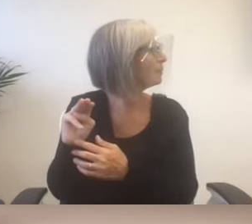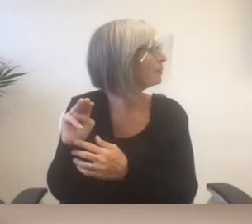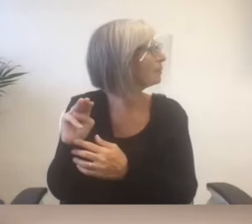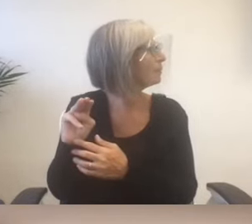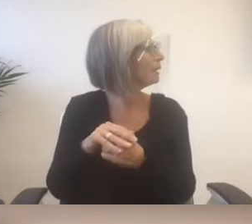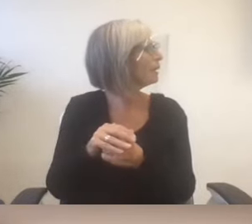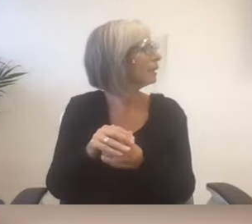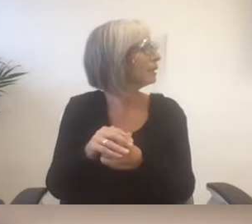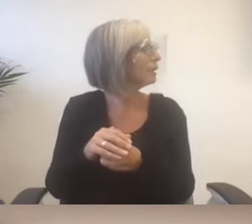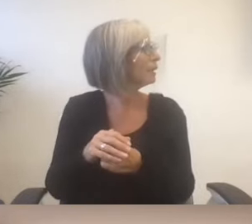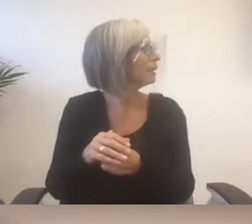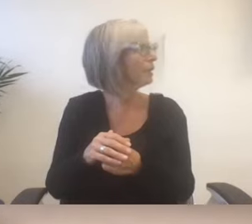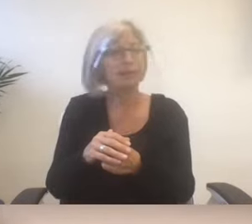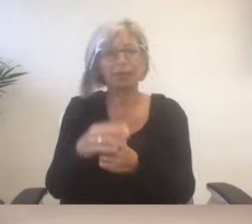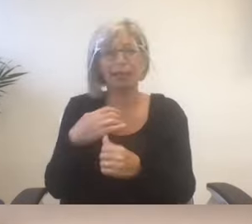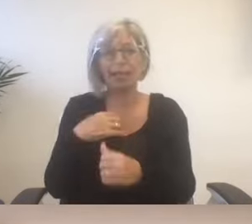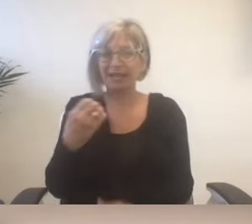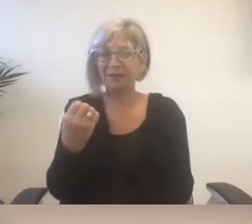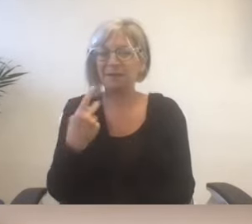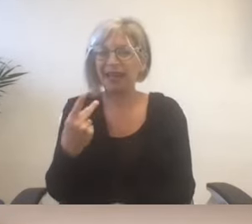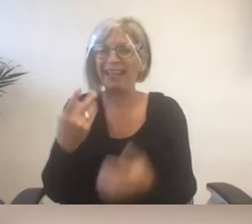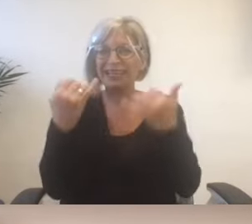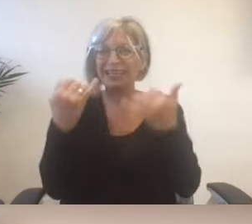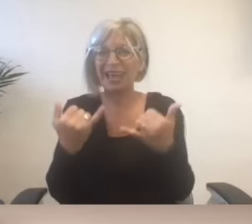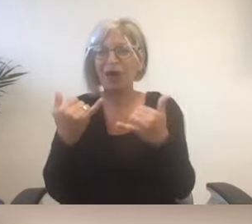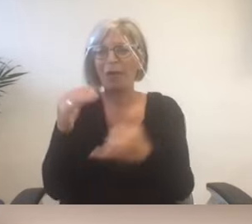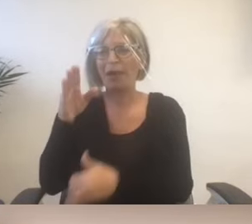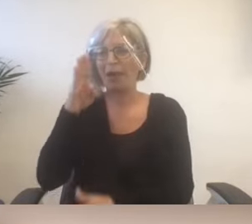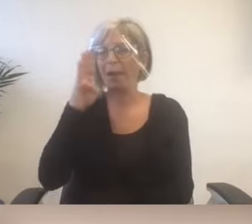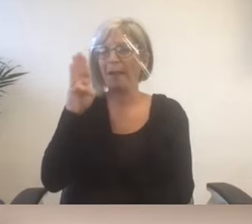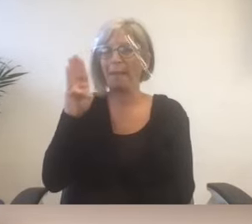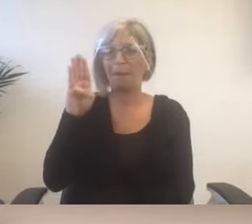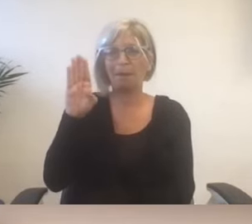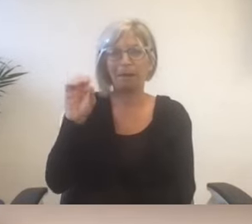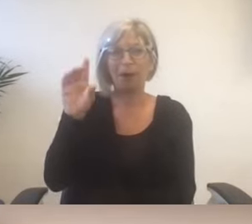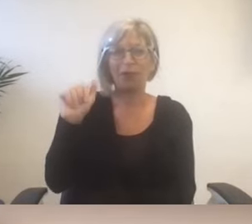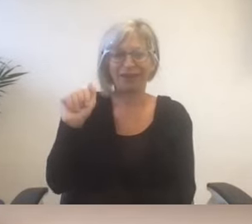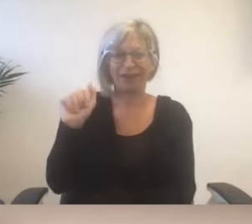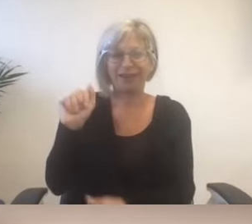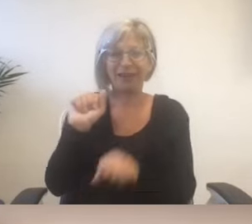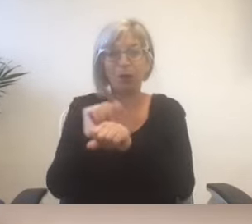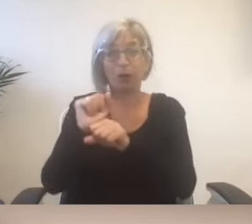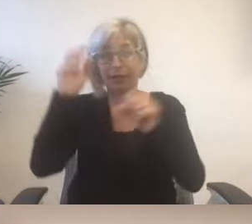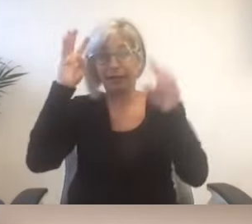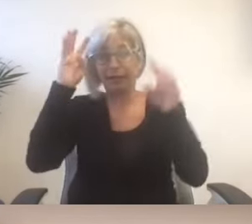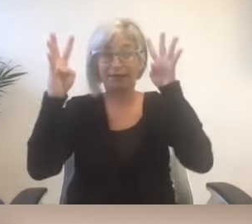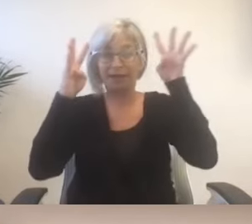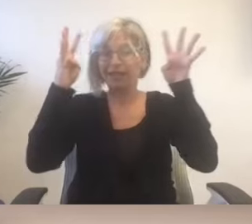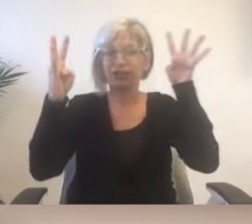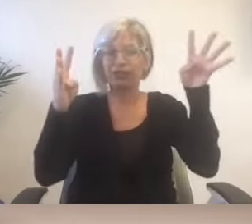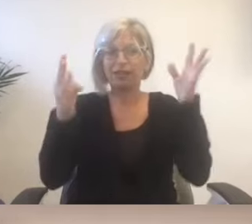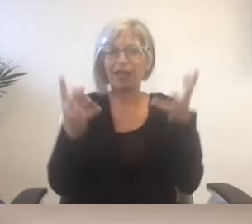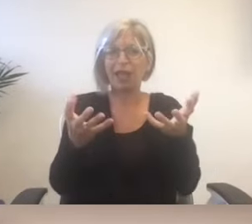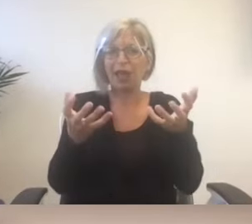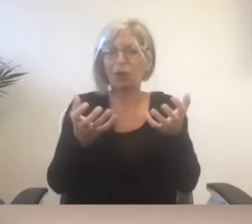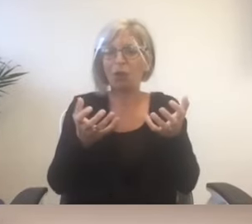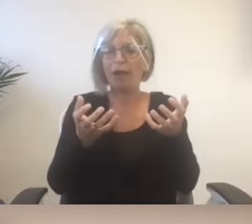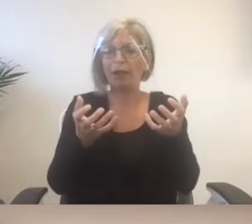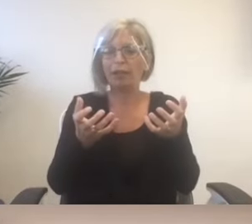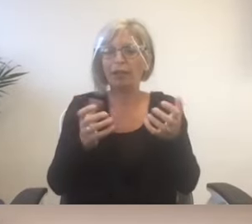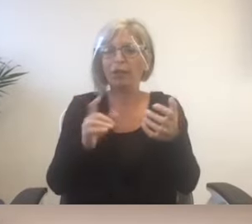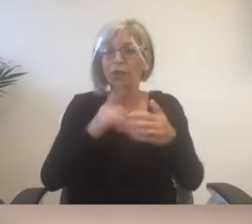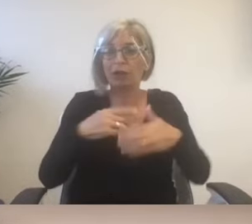Delphi Automotive. But I am back now in Boca and love working on the innovation agenda here. And I've